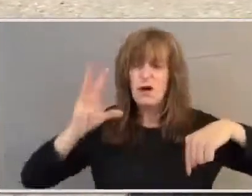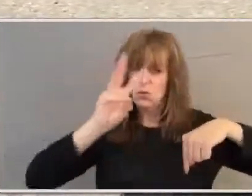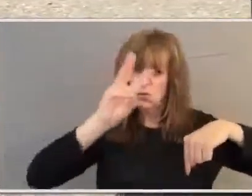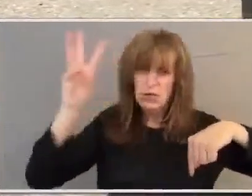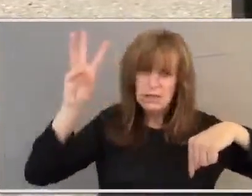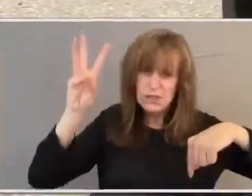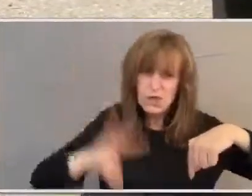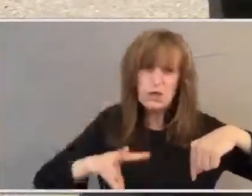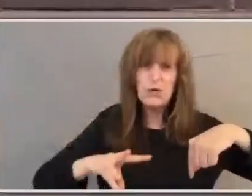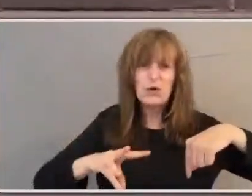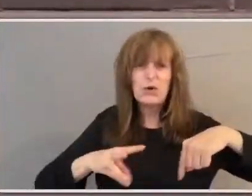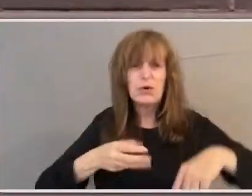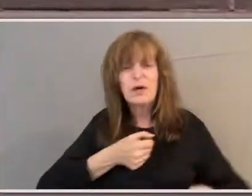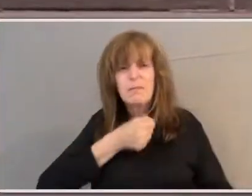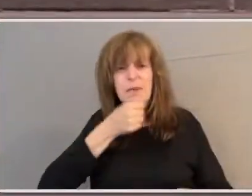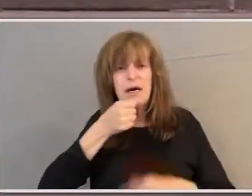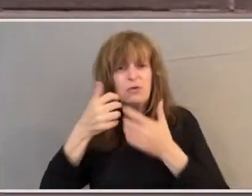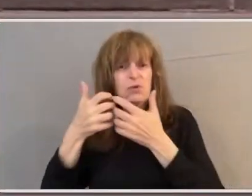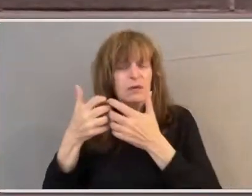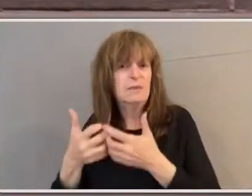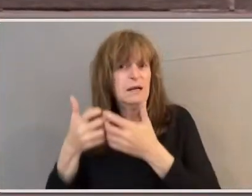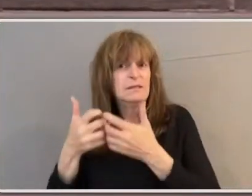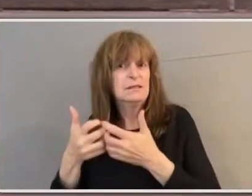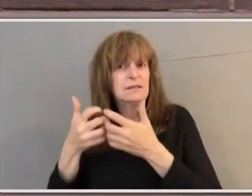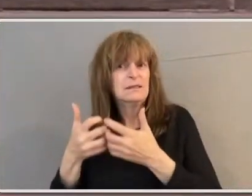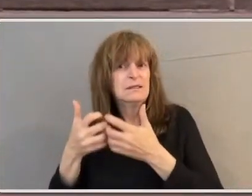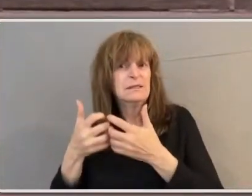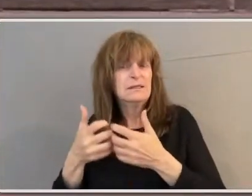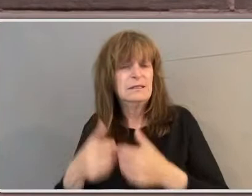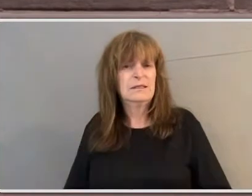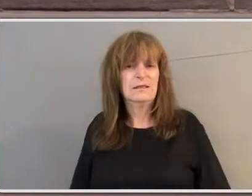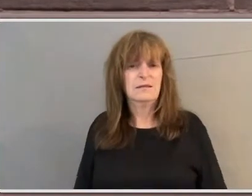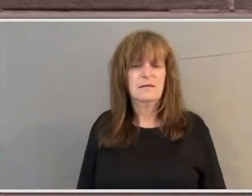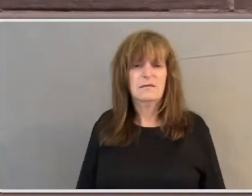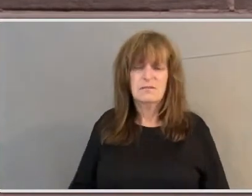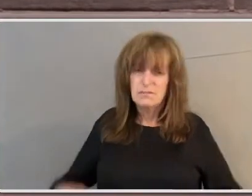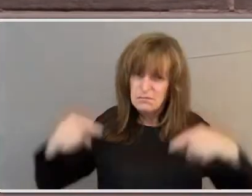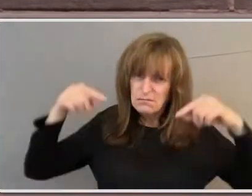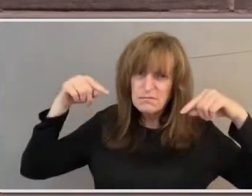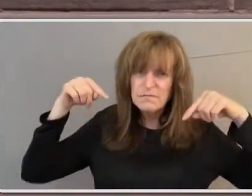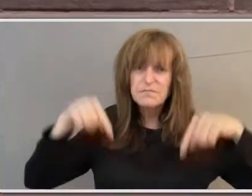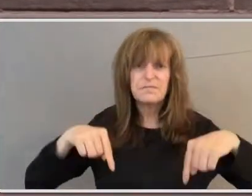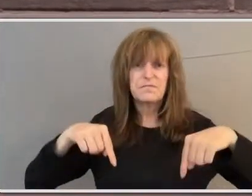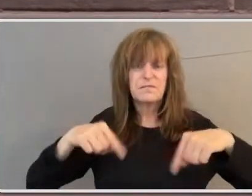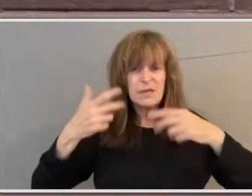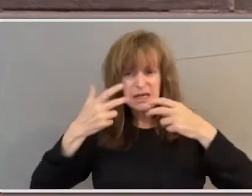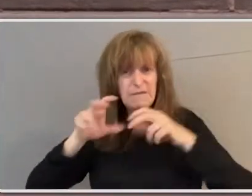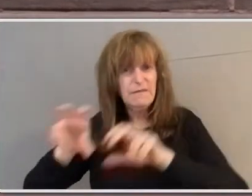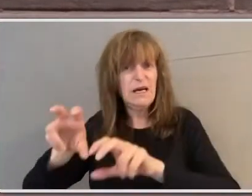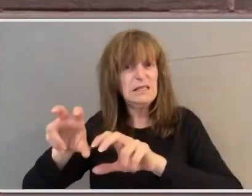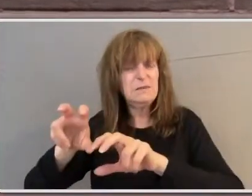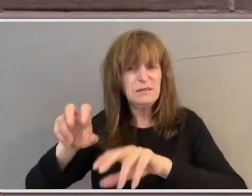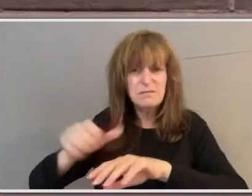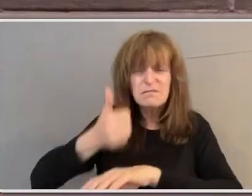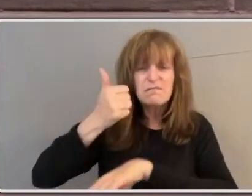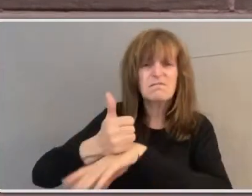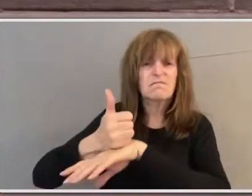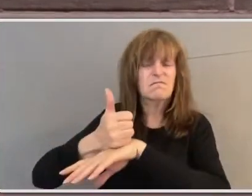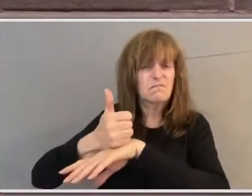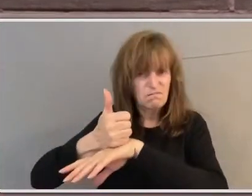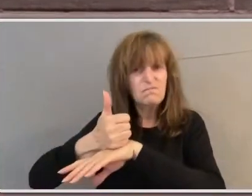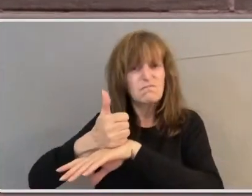With these investments, we're once again putting Ontario on the map as North America's capital for